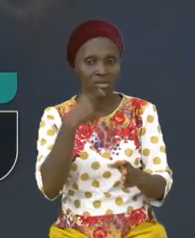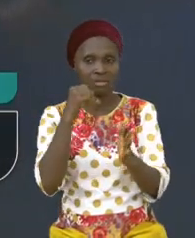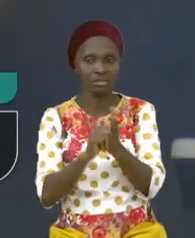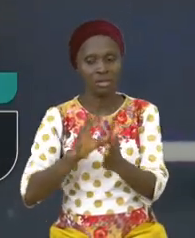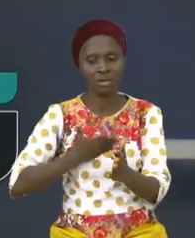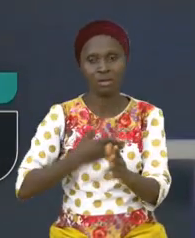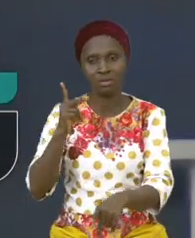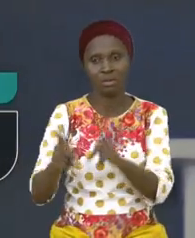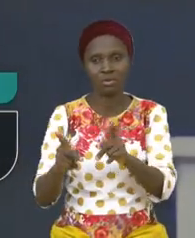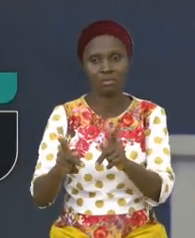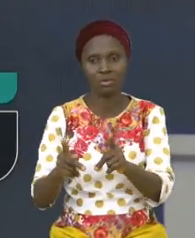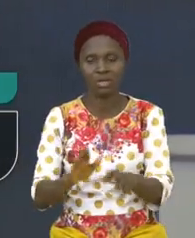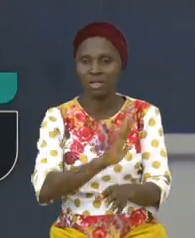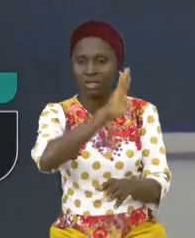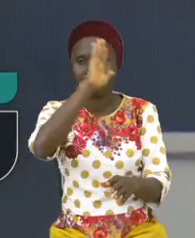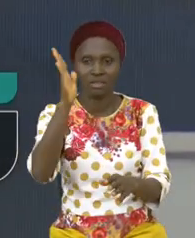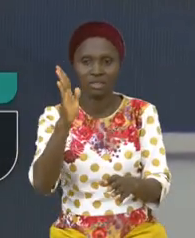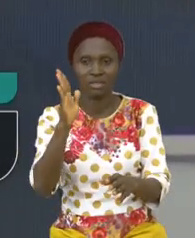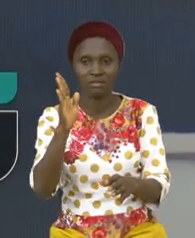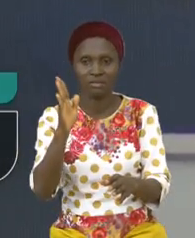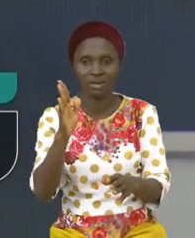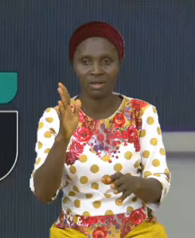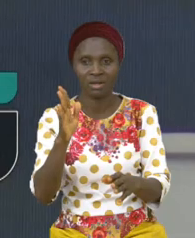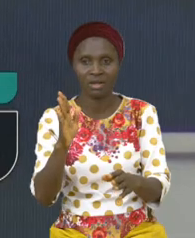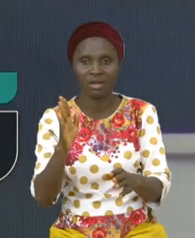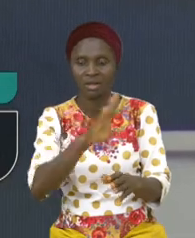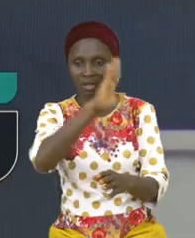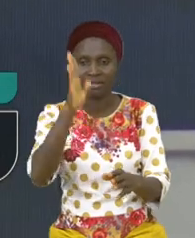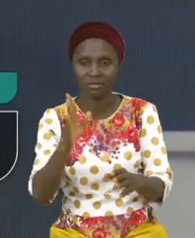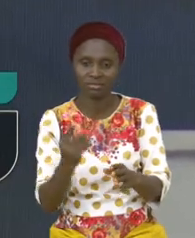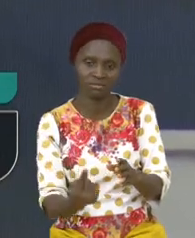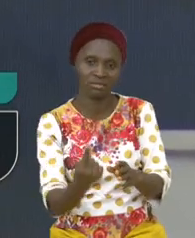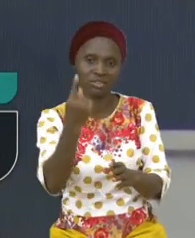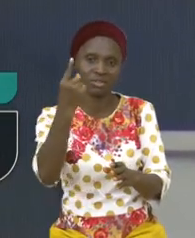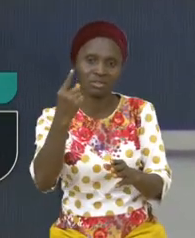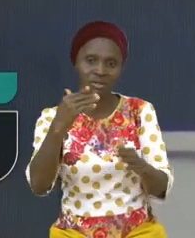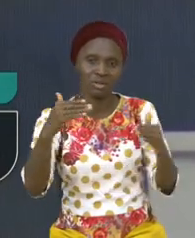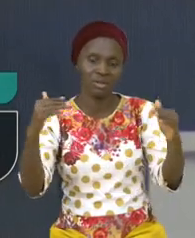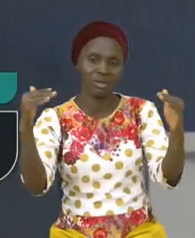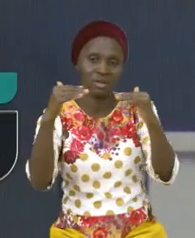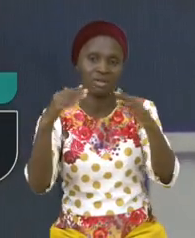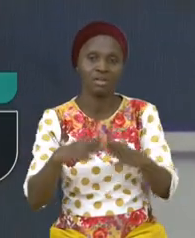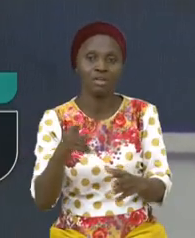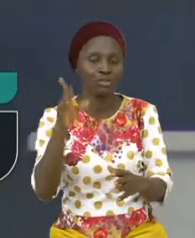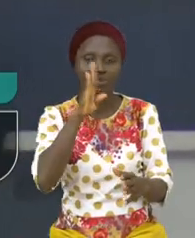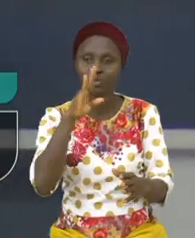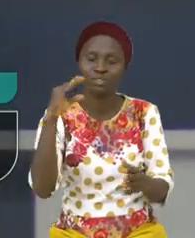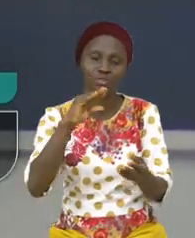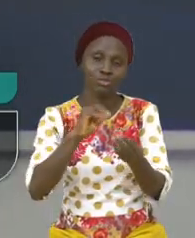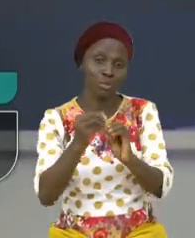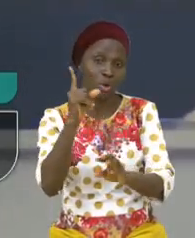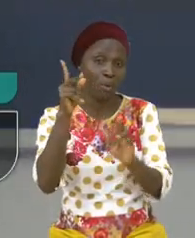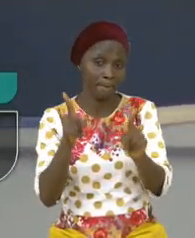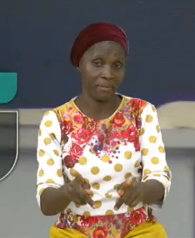I've never held this office in the land, you'll be the number one to hold that office.